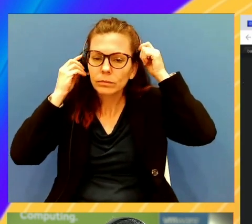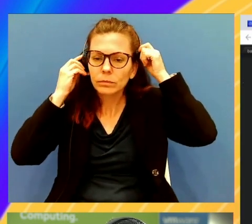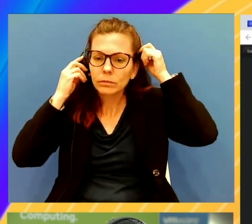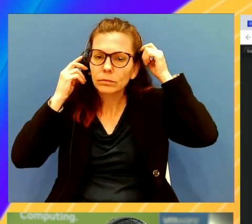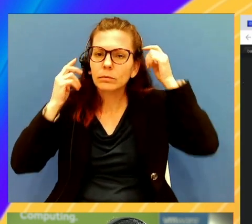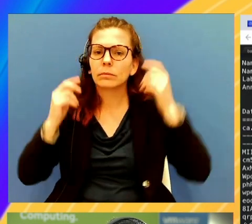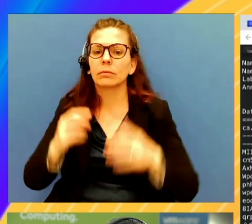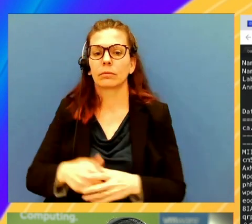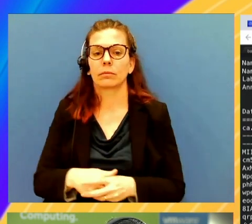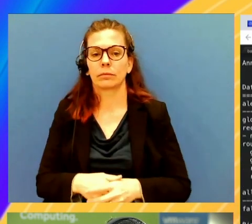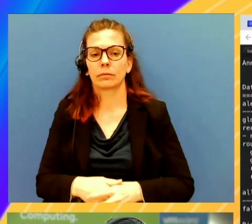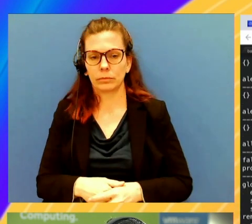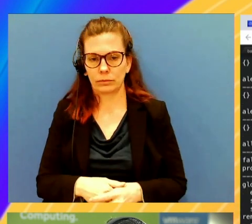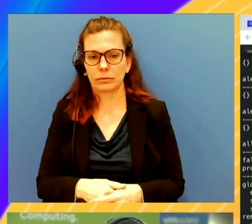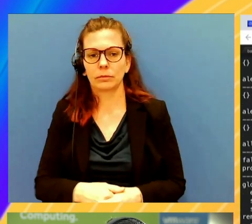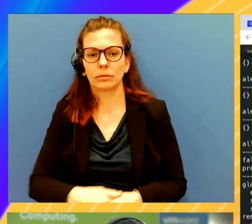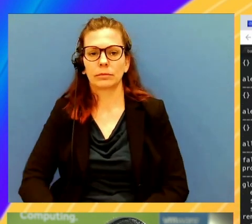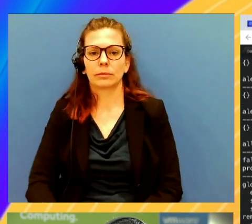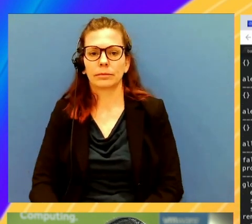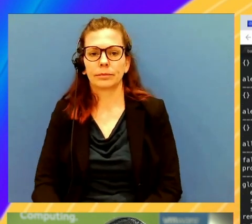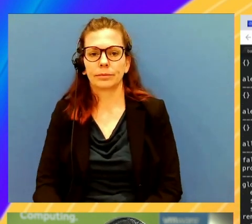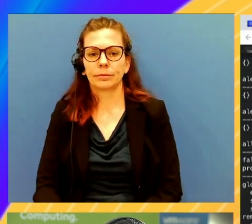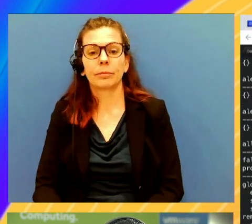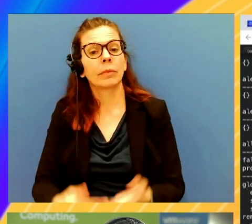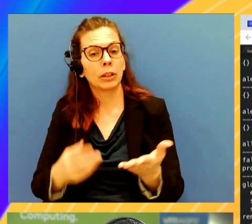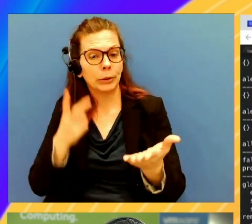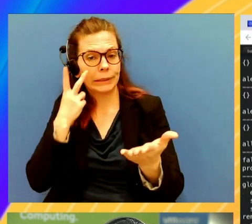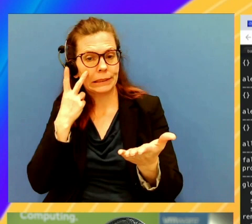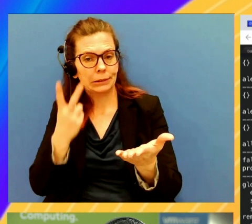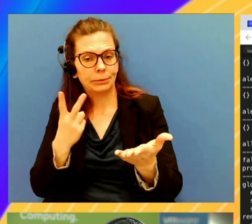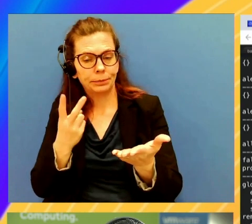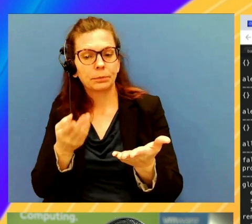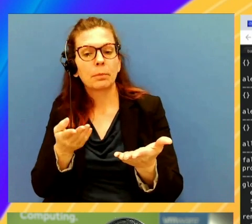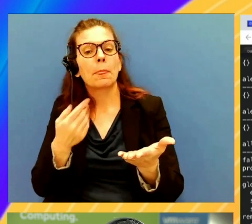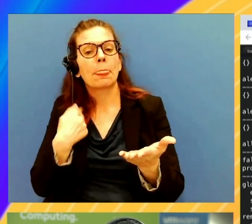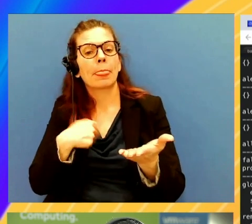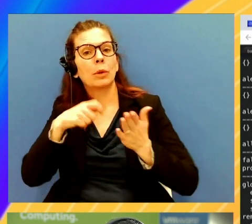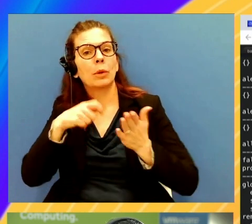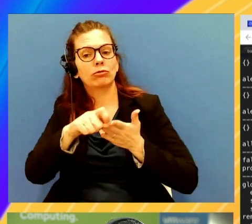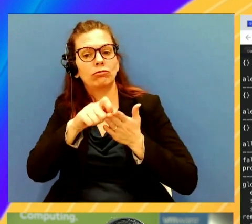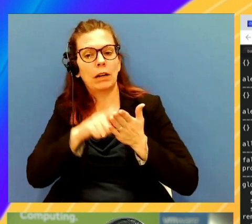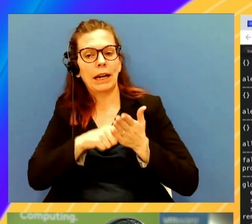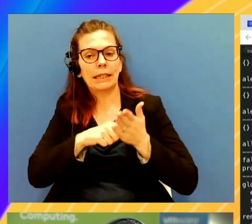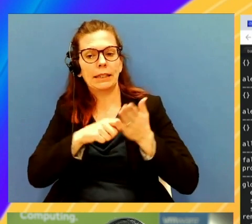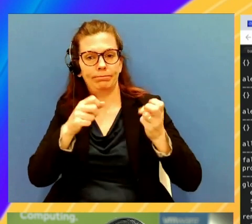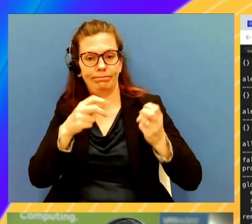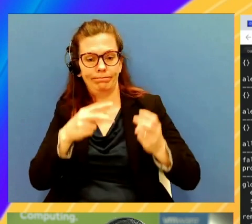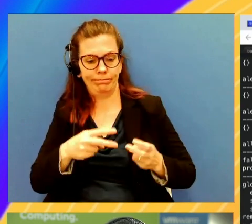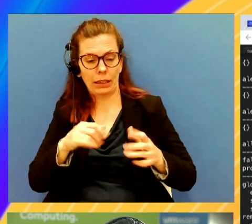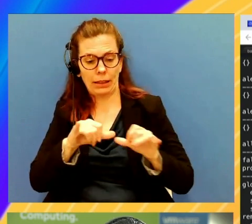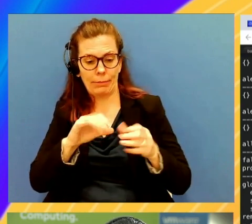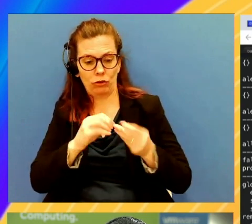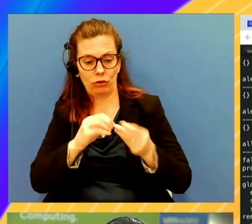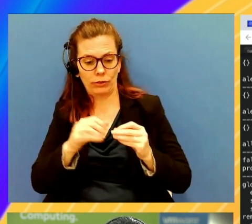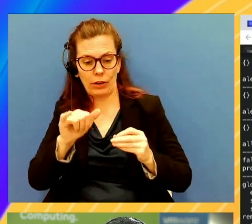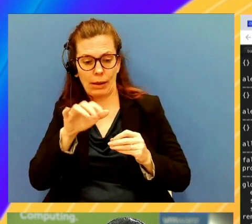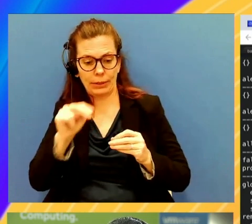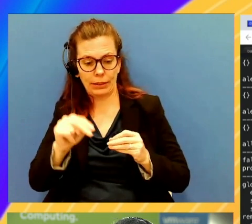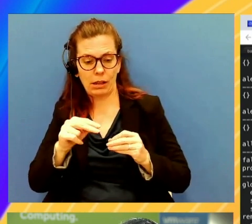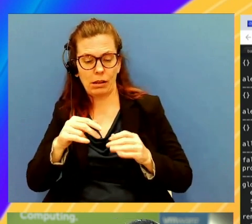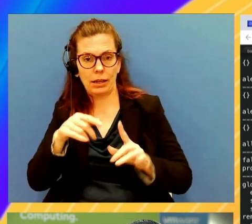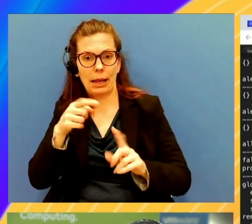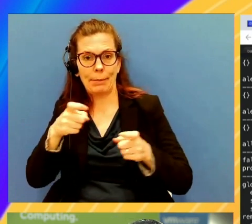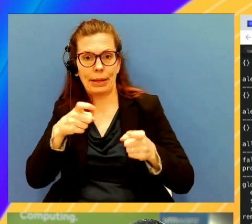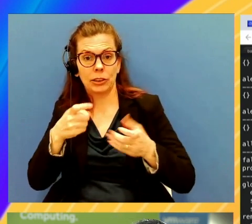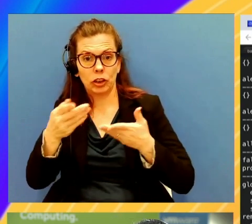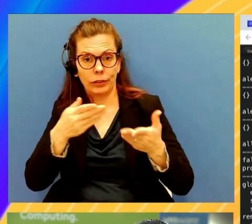the config there. As you can see here, we are writing the metrics to Amazon Managed Service for Prometheus. We'll have to